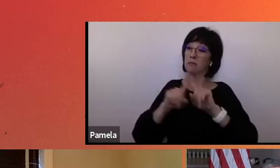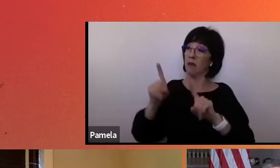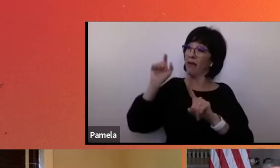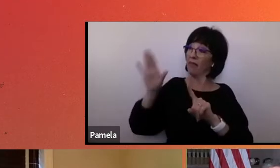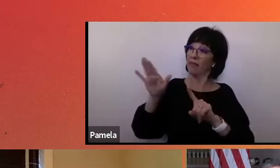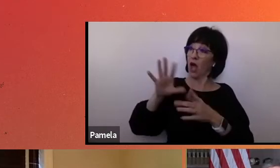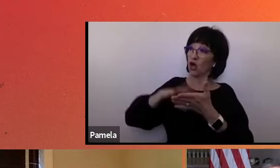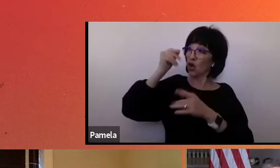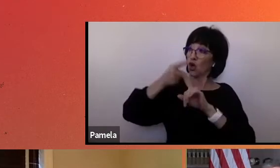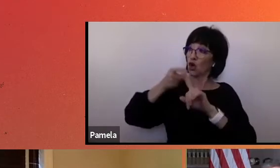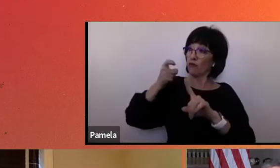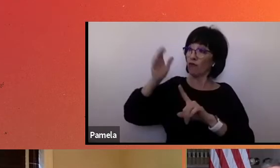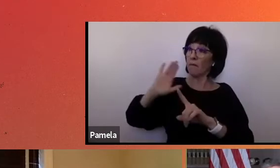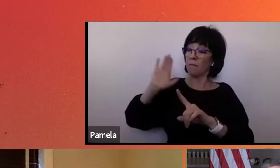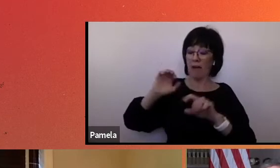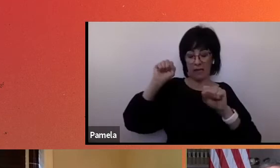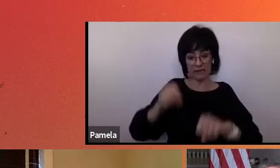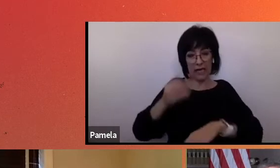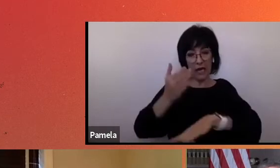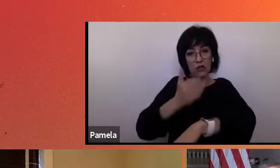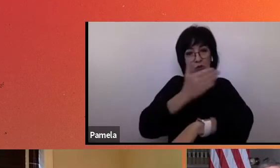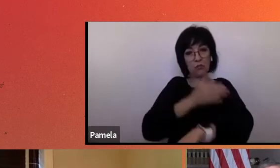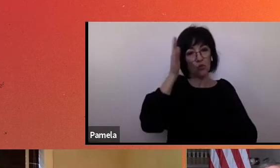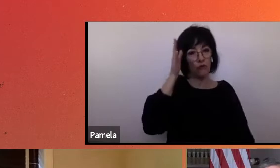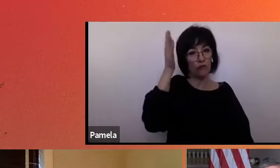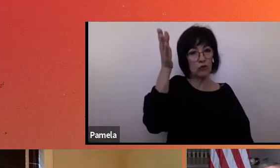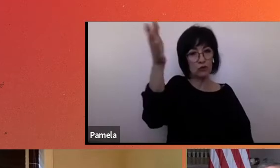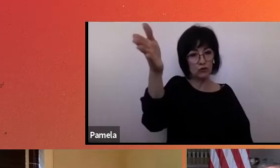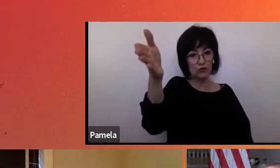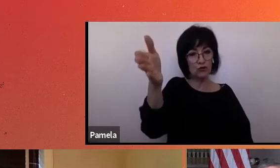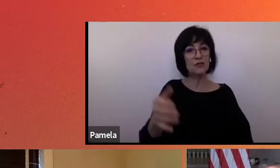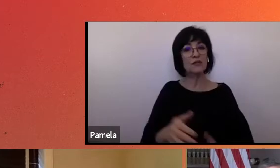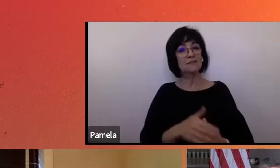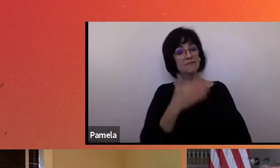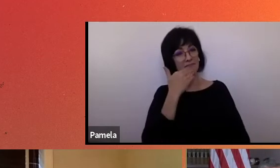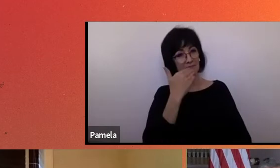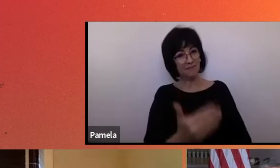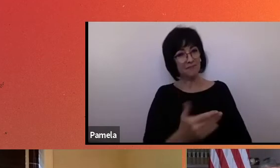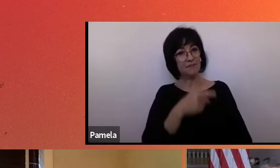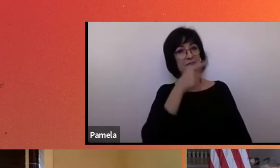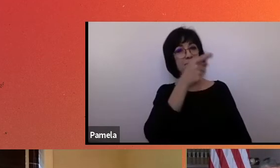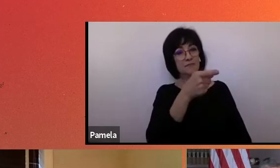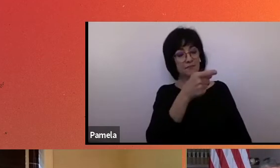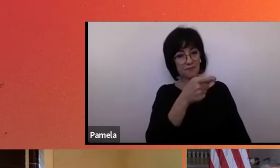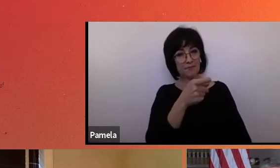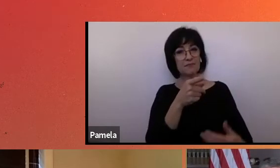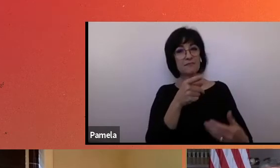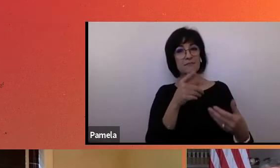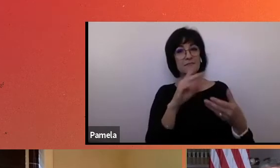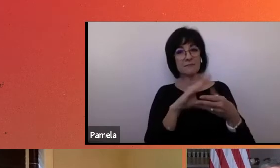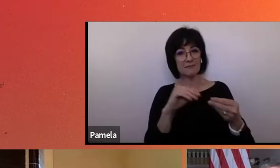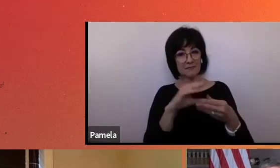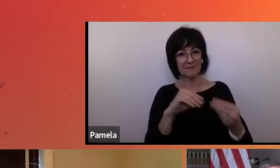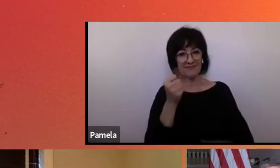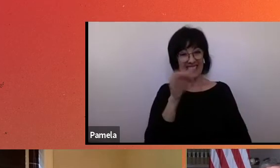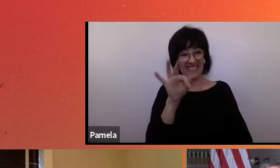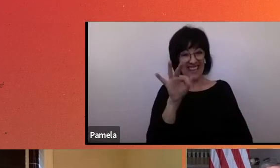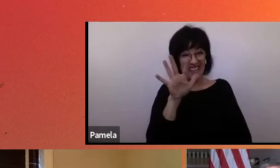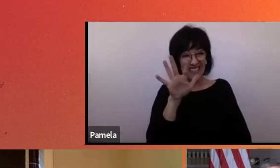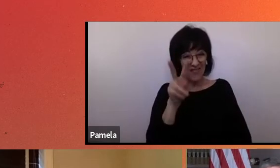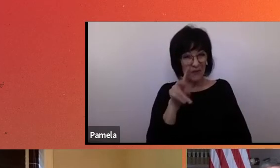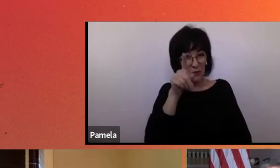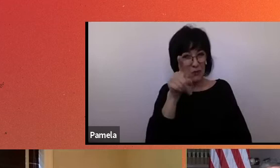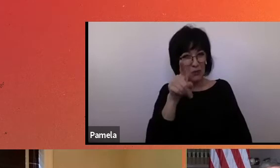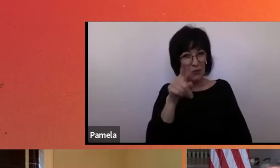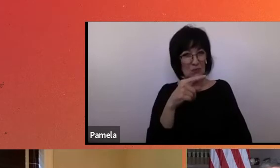Thank you, Dr. Hollingsworth. You mentioned that you're at the University of Delaware working on your master's there in 1952, I think you said.